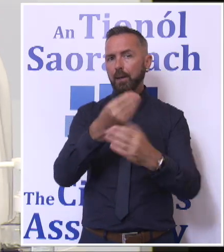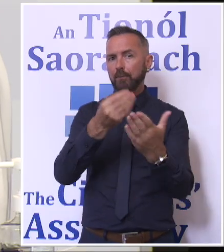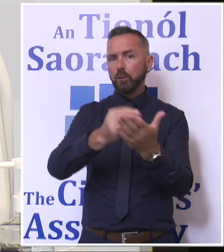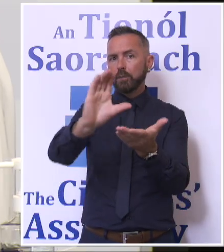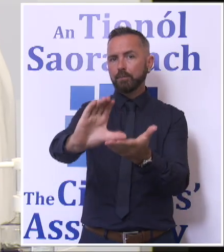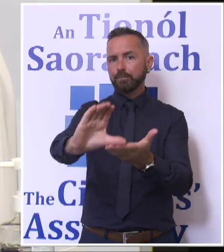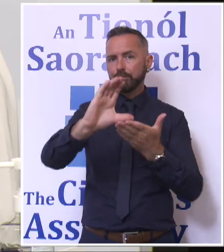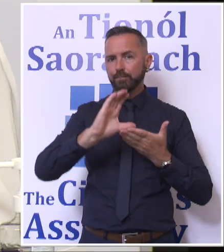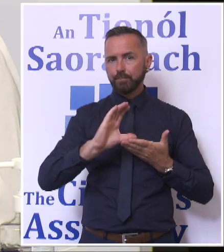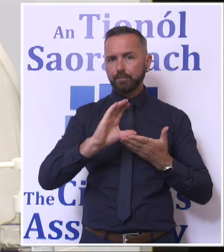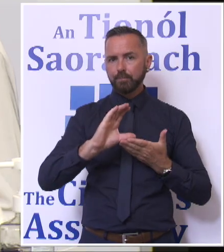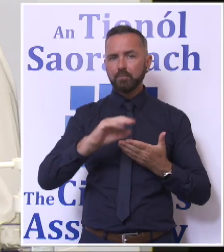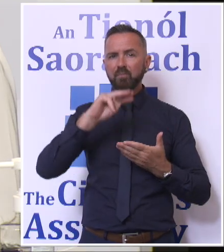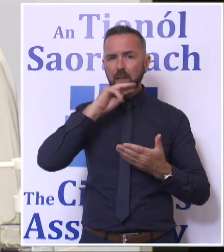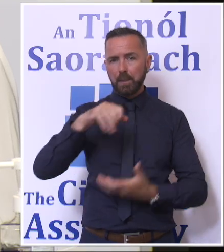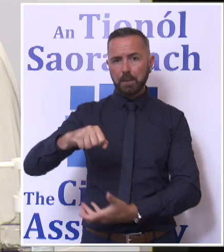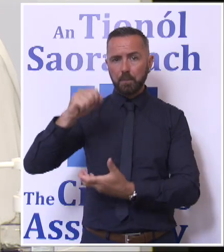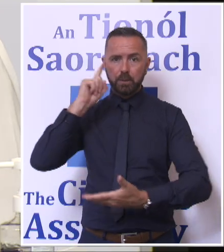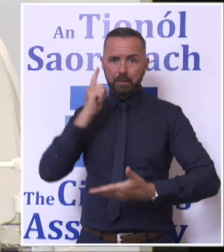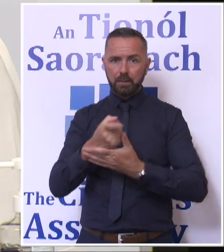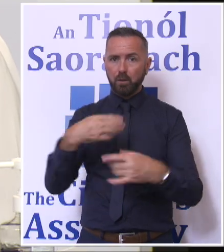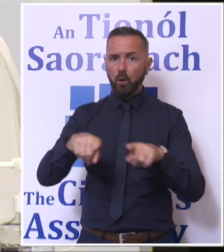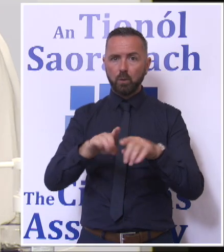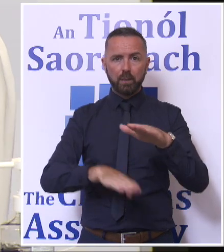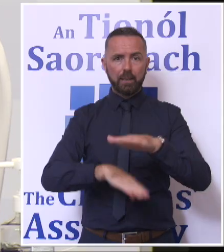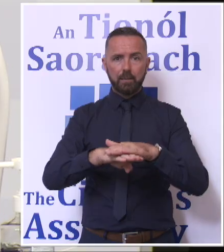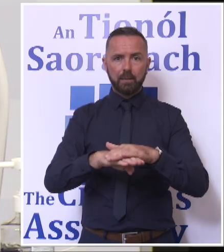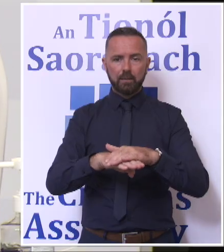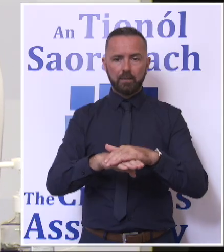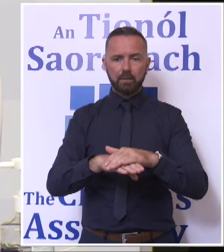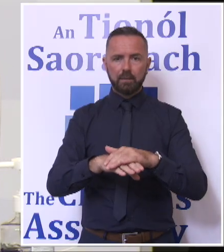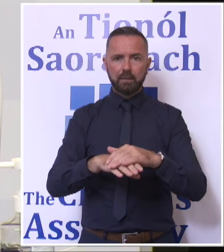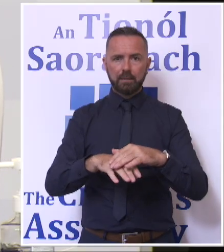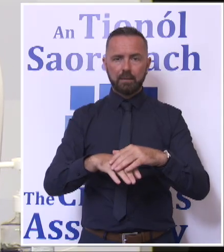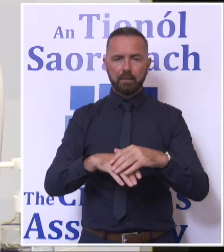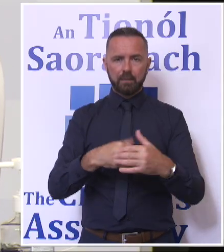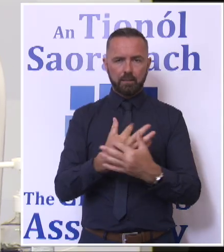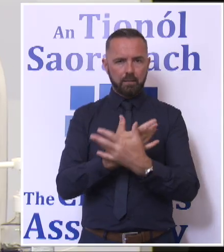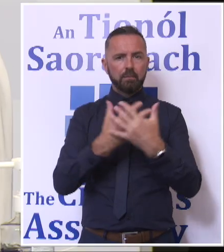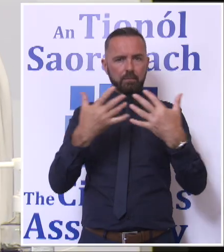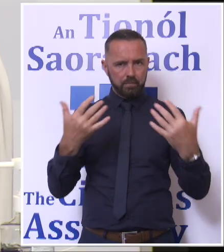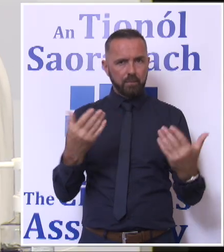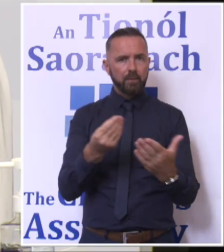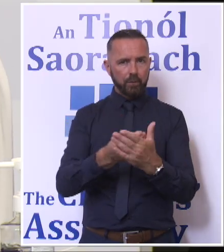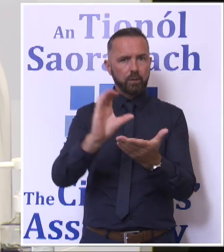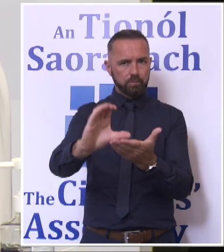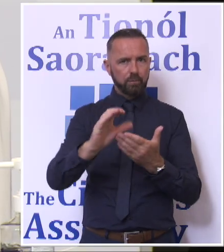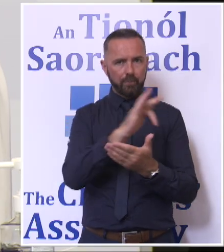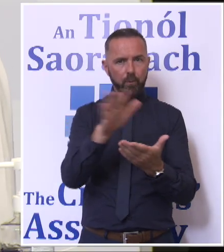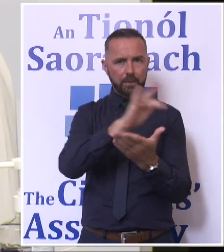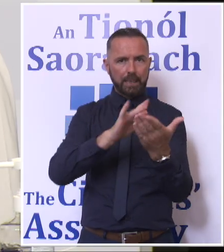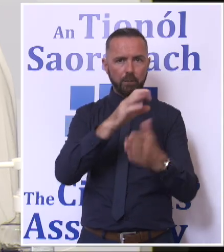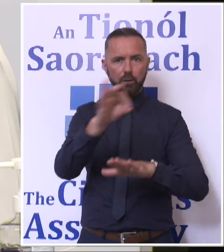in turn constrains our budget decisions. A significant amount of funding comes from central government for specific